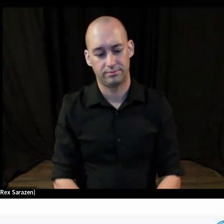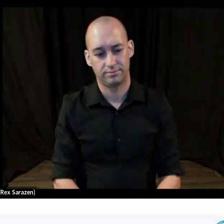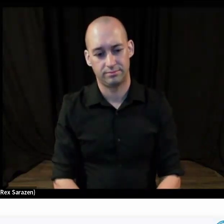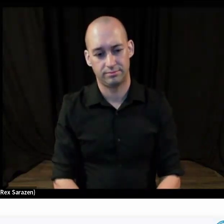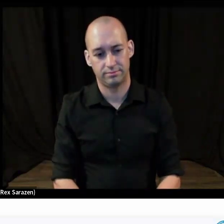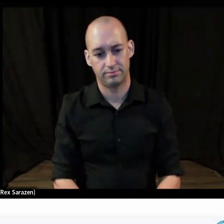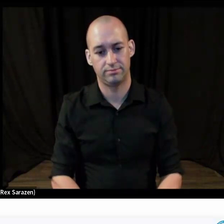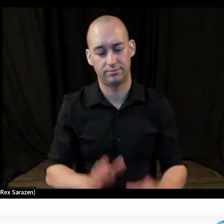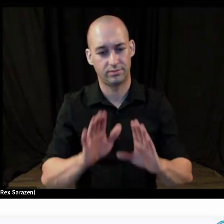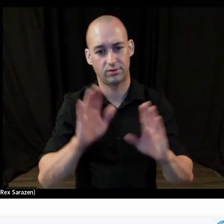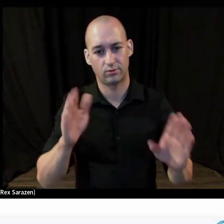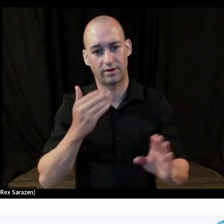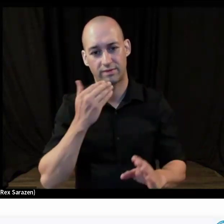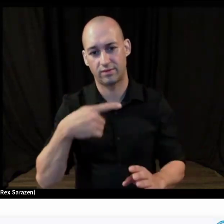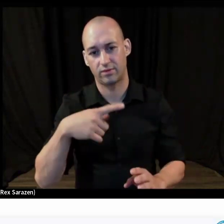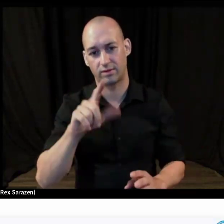Great. Thank you, Gladys.